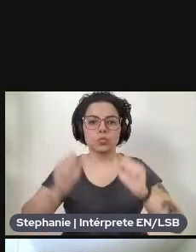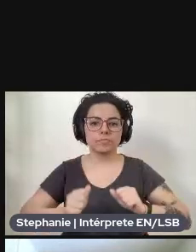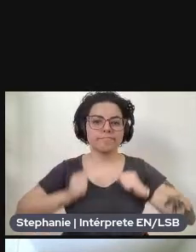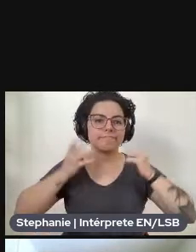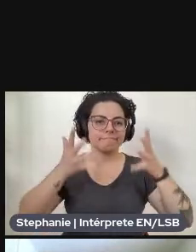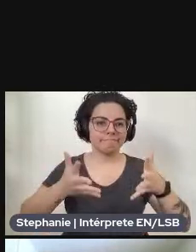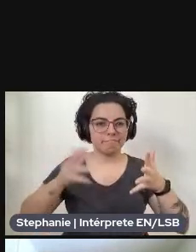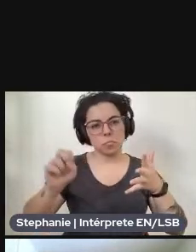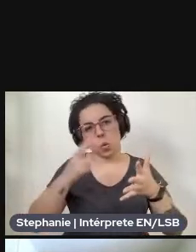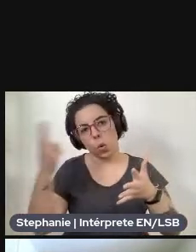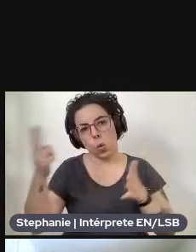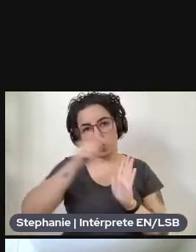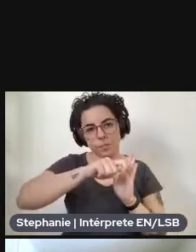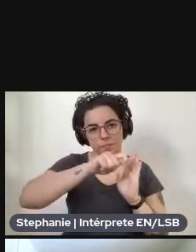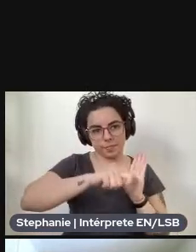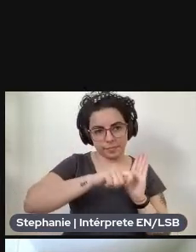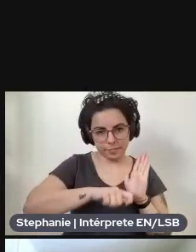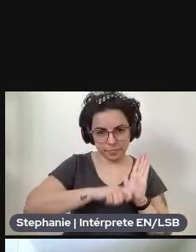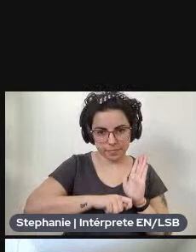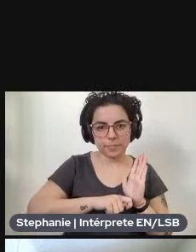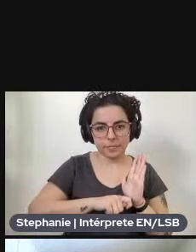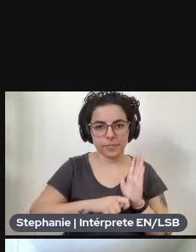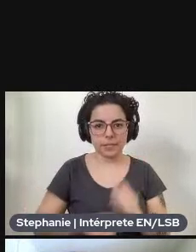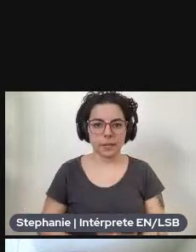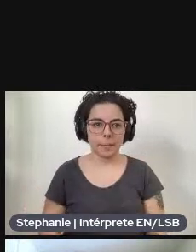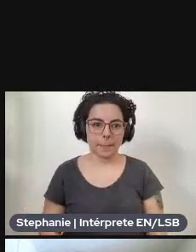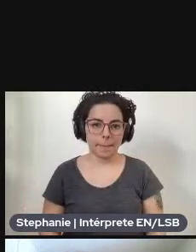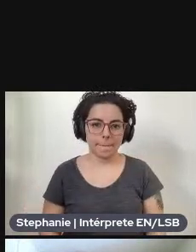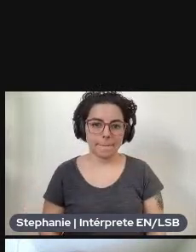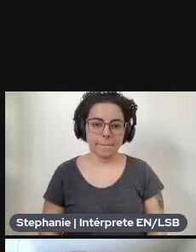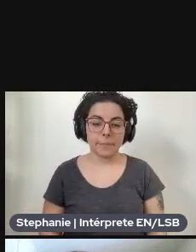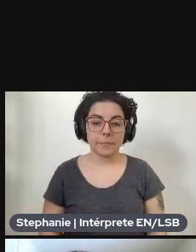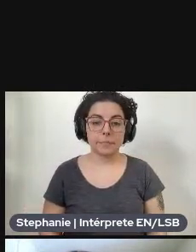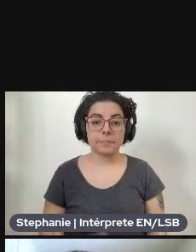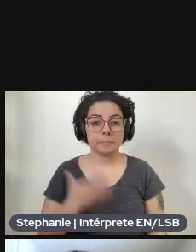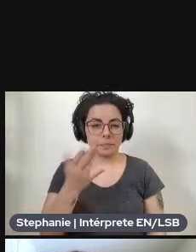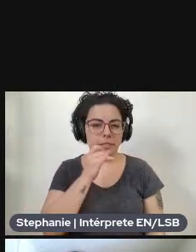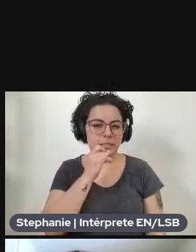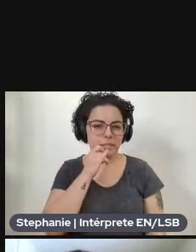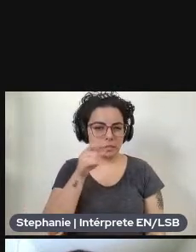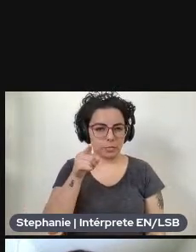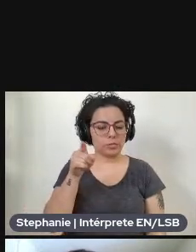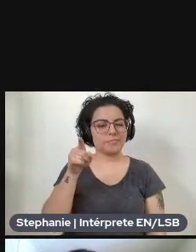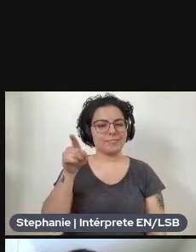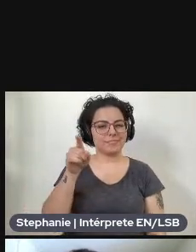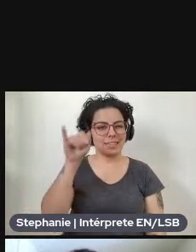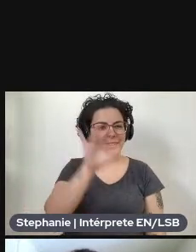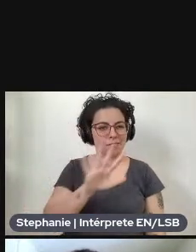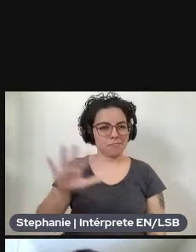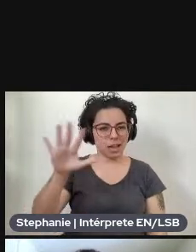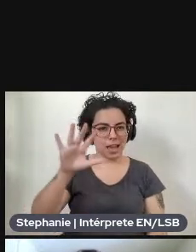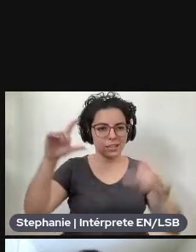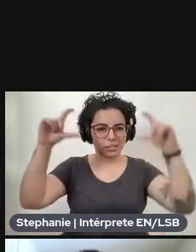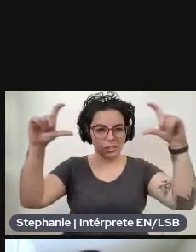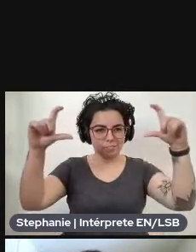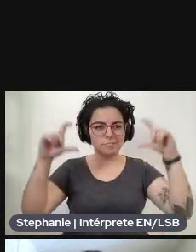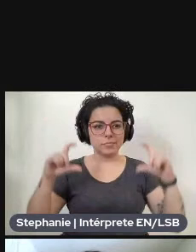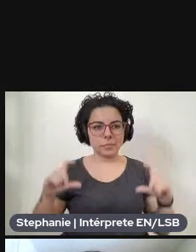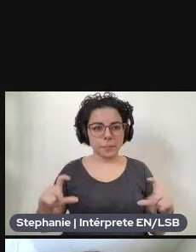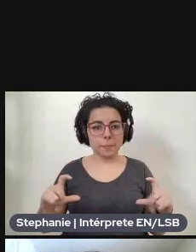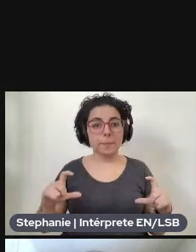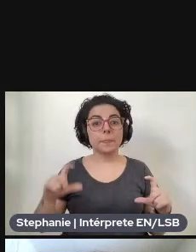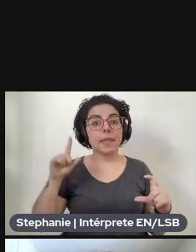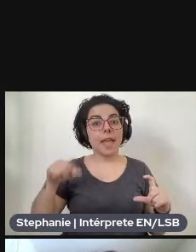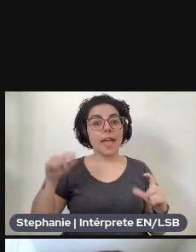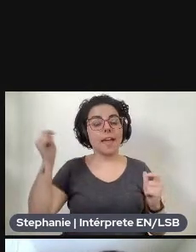written, or signed expression. And in this representation, the rectangles are outside